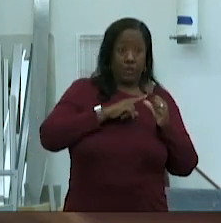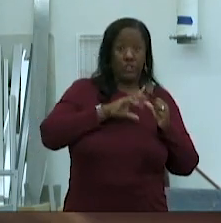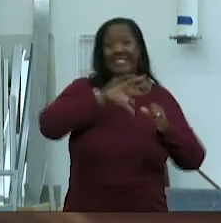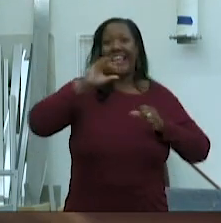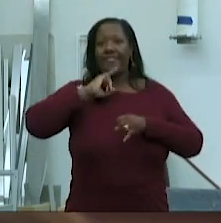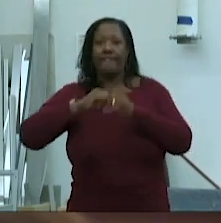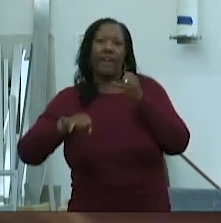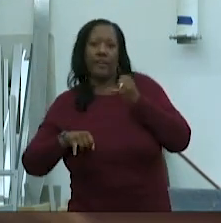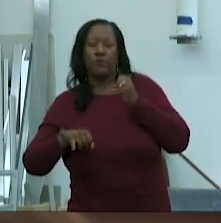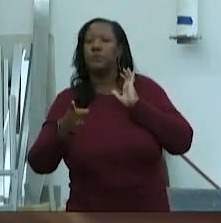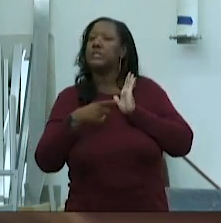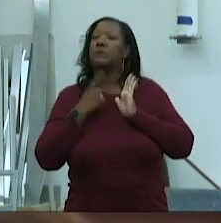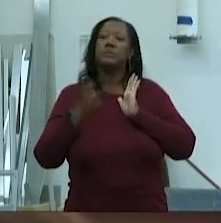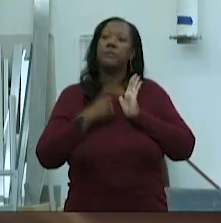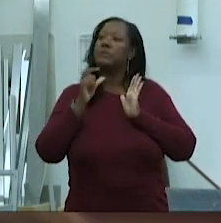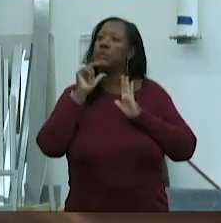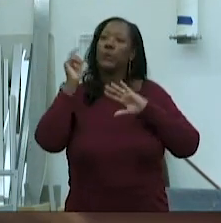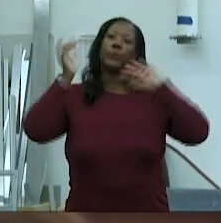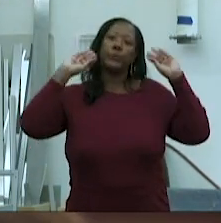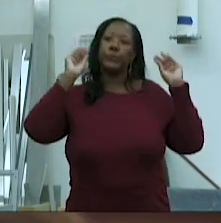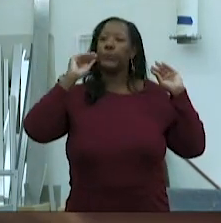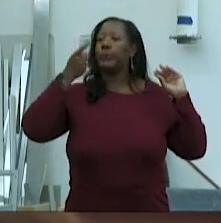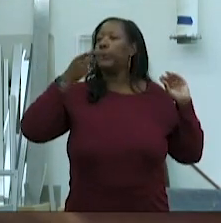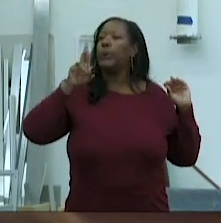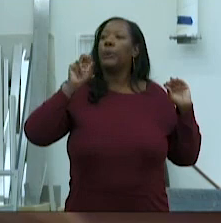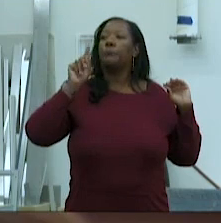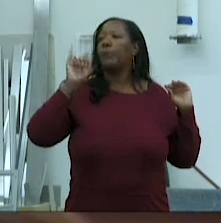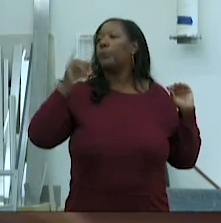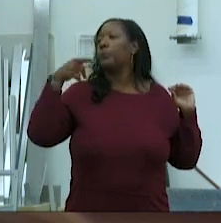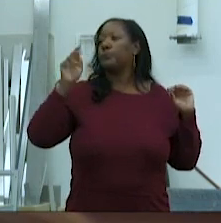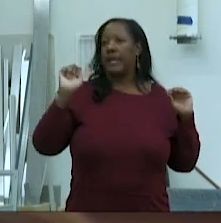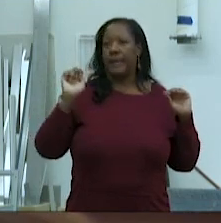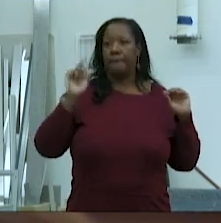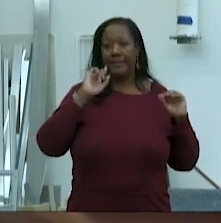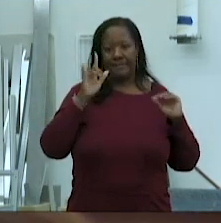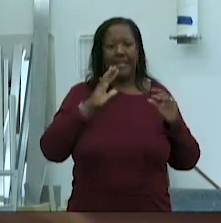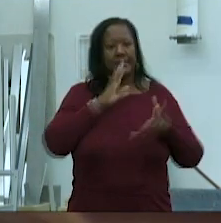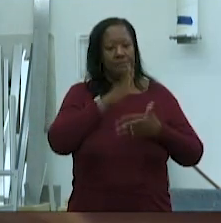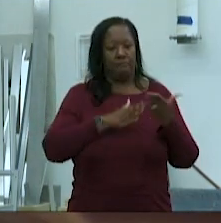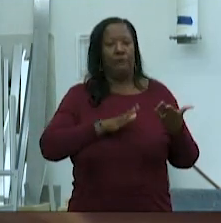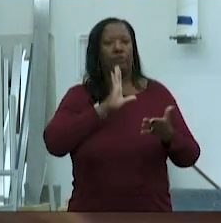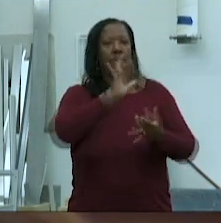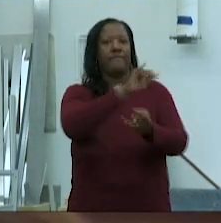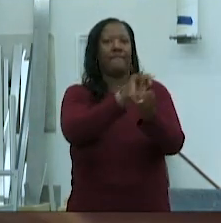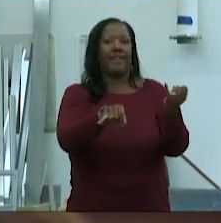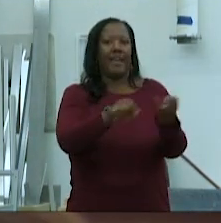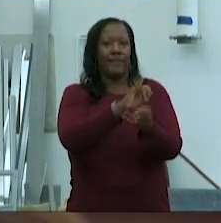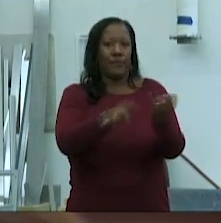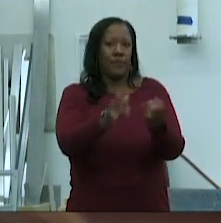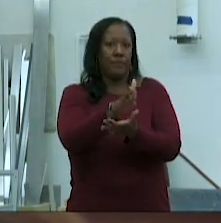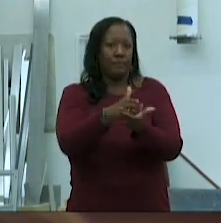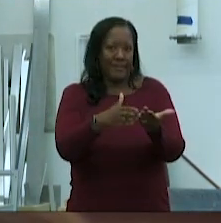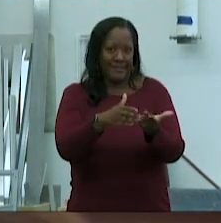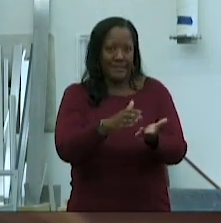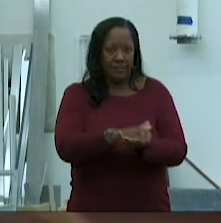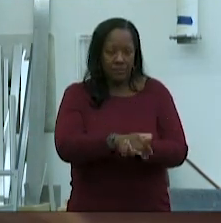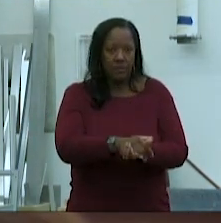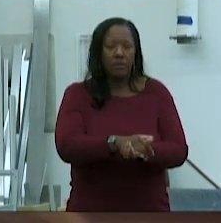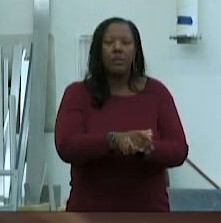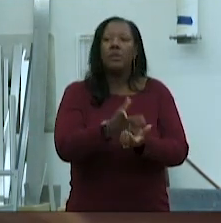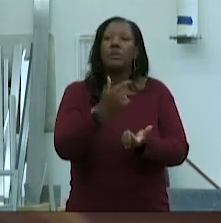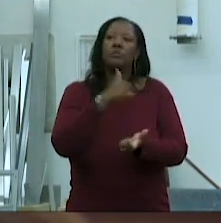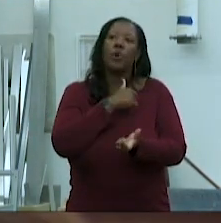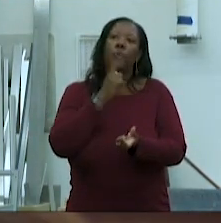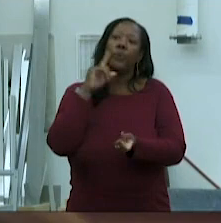So like sometimes we won't have a prototype phase, or the prototype phase will be part of what's the final piece. So we can cut